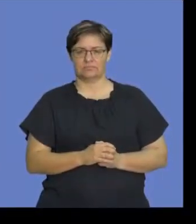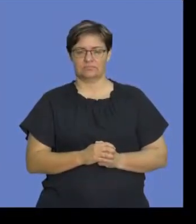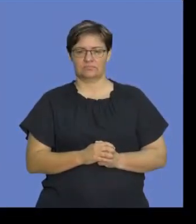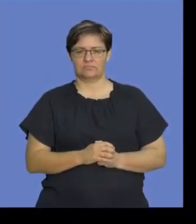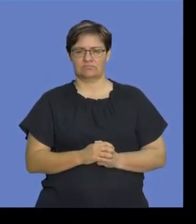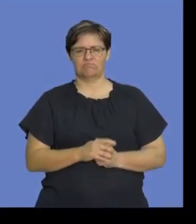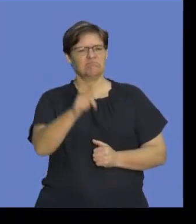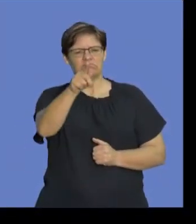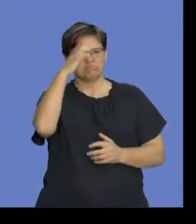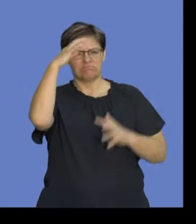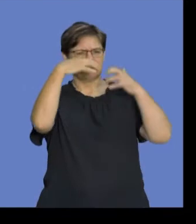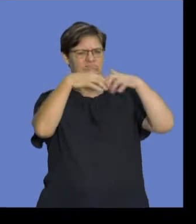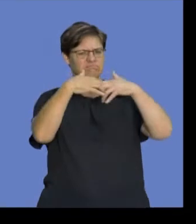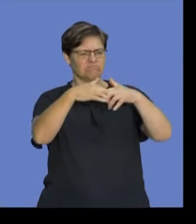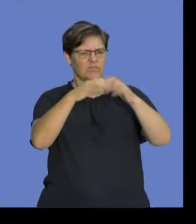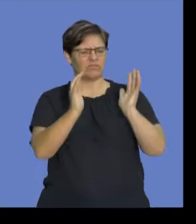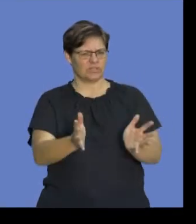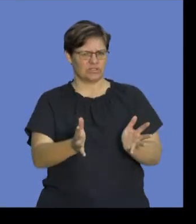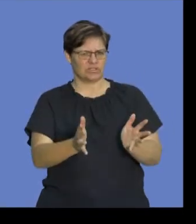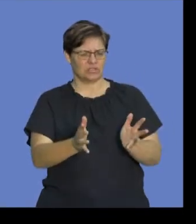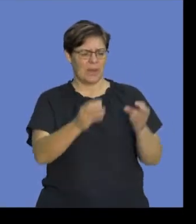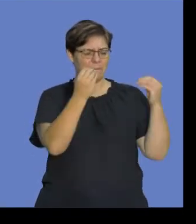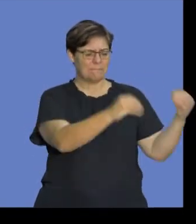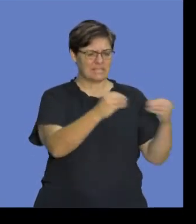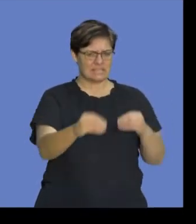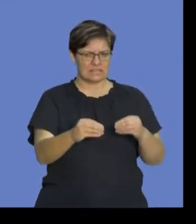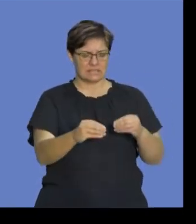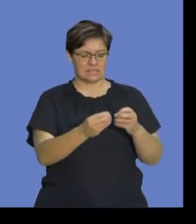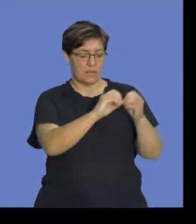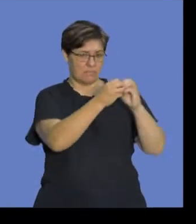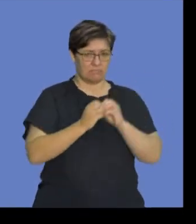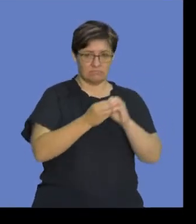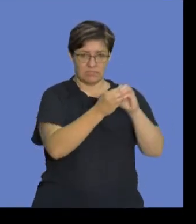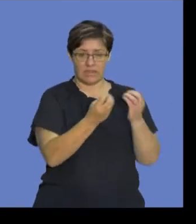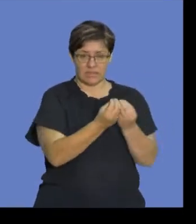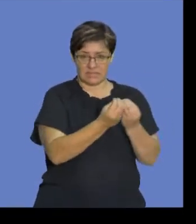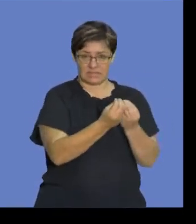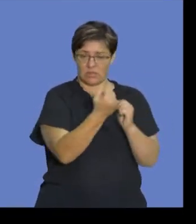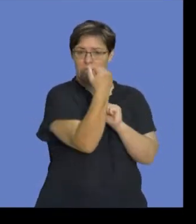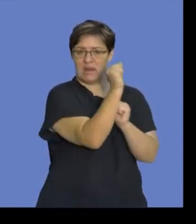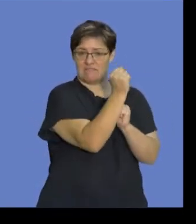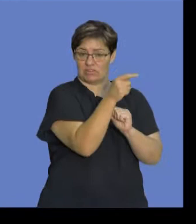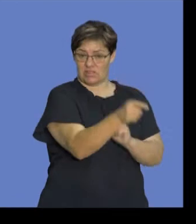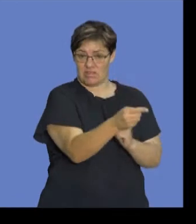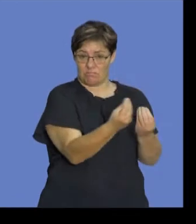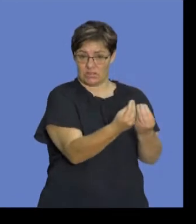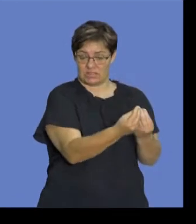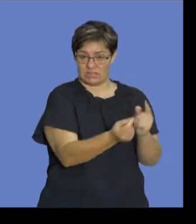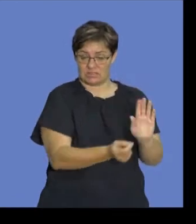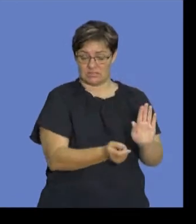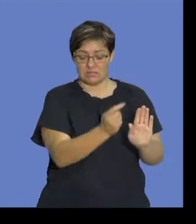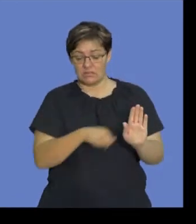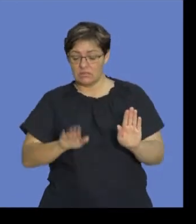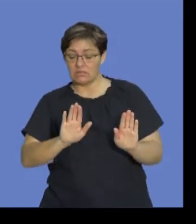Have you ever considered this? How some businesses make items? That means they manufacture products.